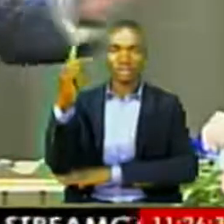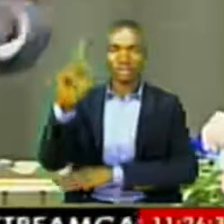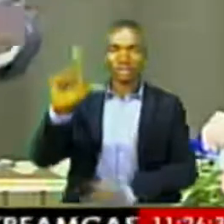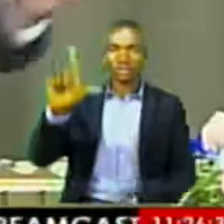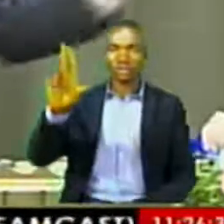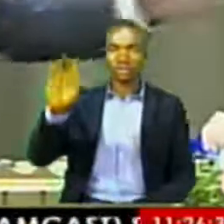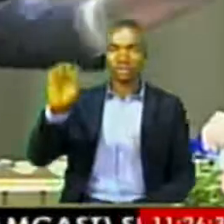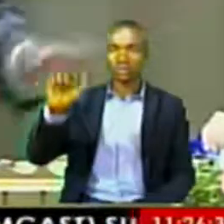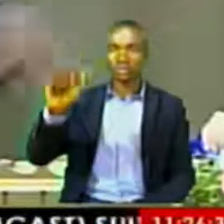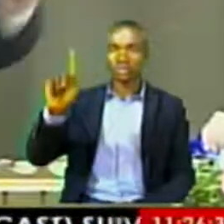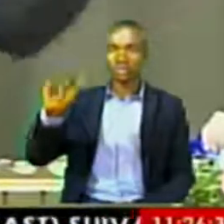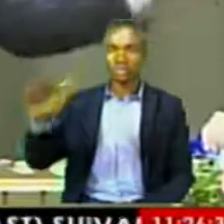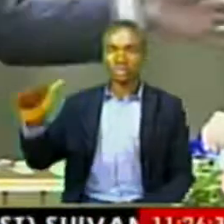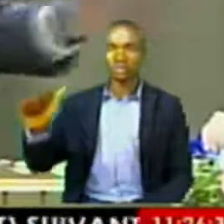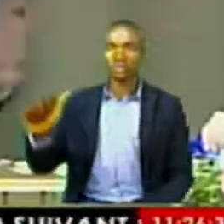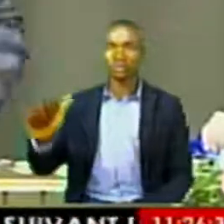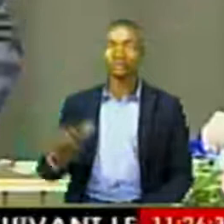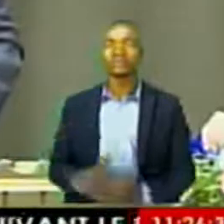to pass Zambia.